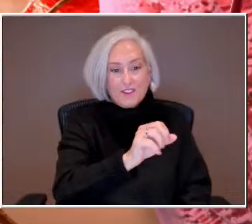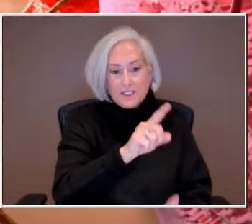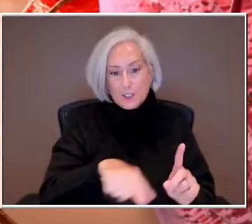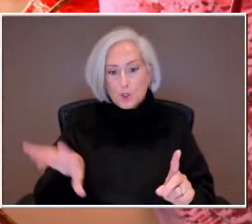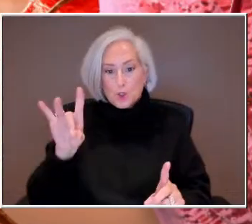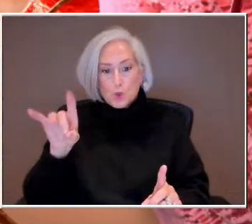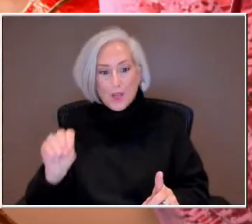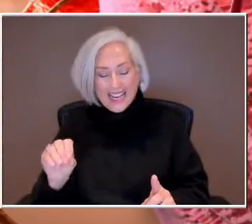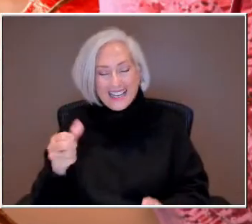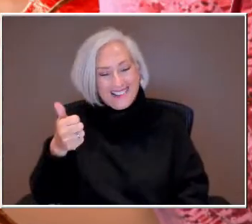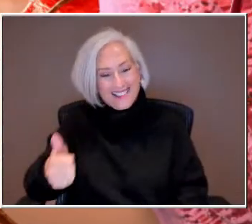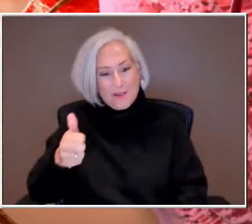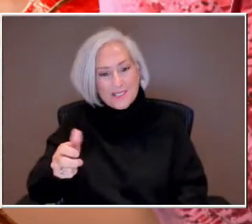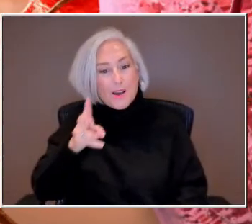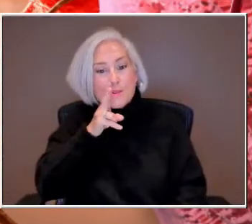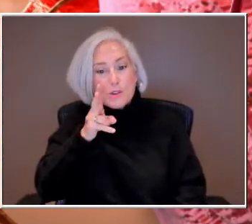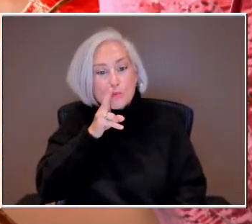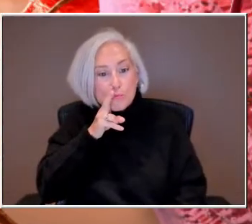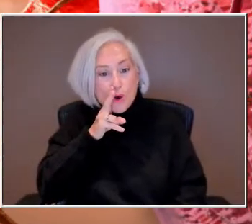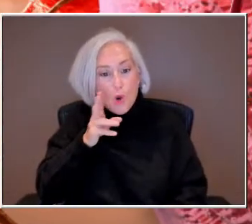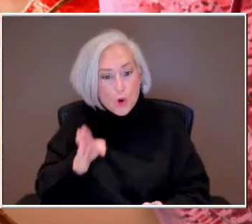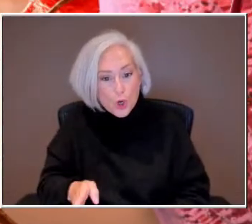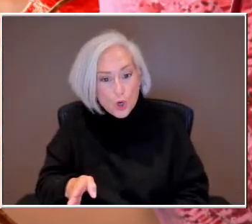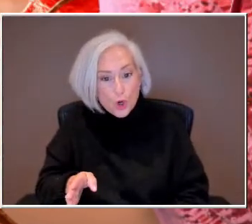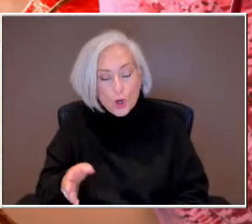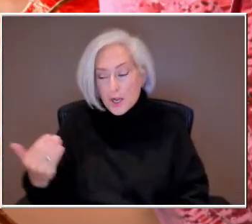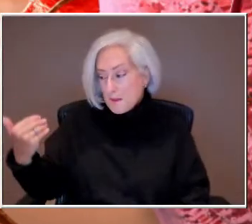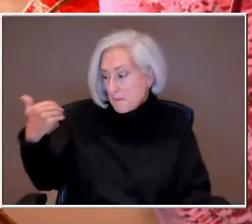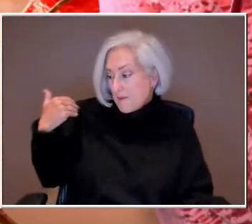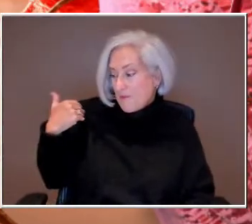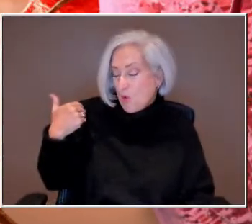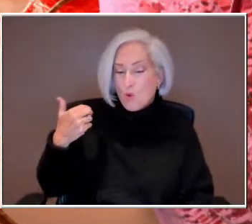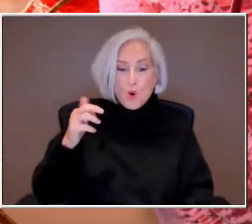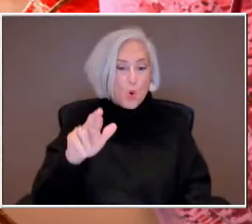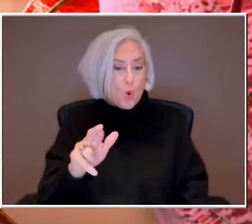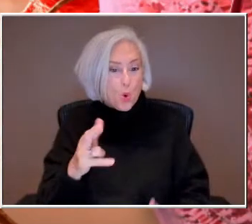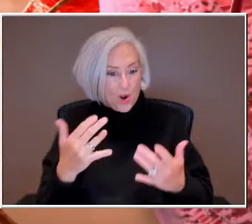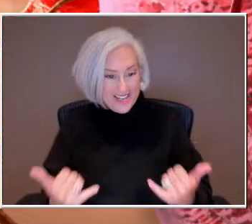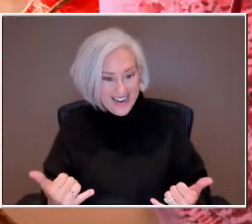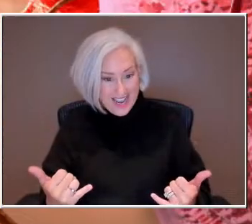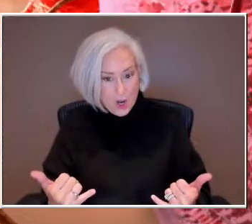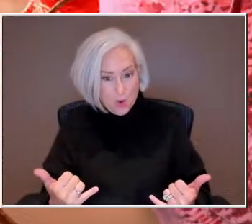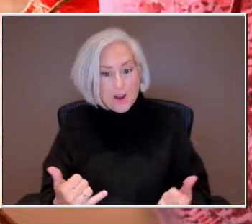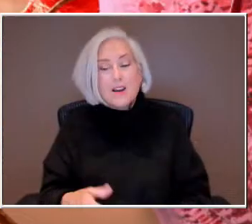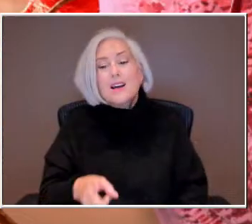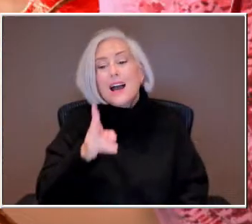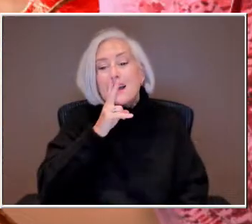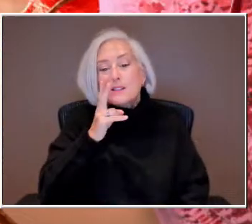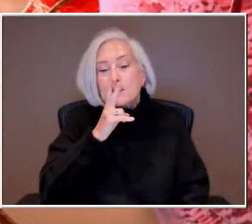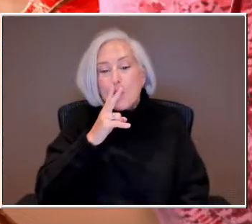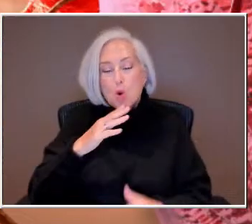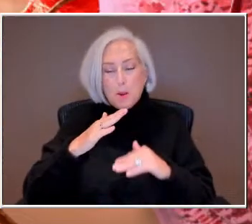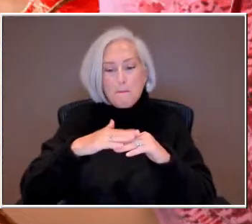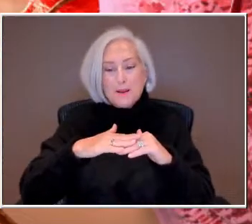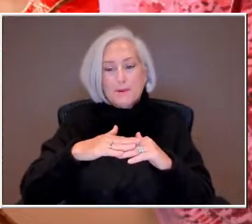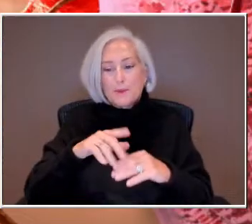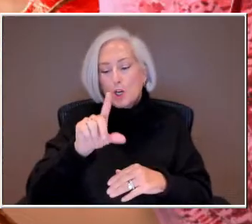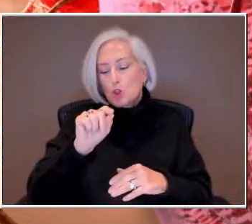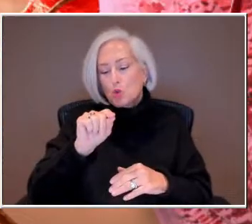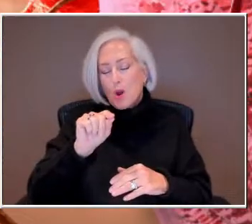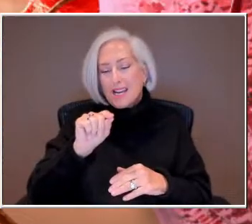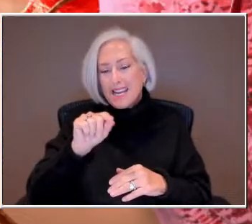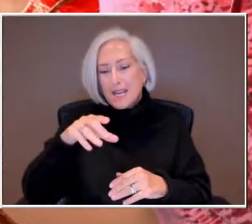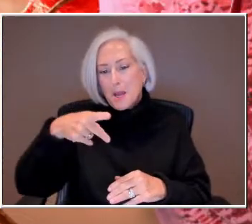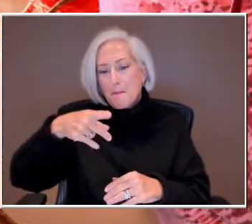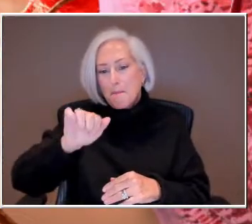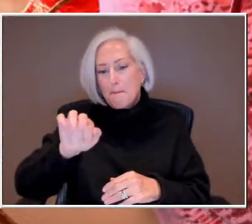or former smoker, and who smoked at least 20 pack years is eligible. So a pack year is just the number of packs you smoke per day times the